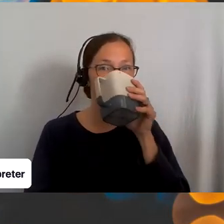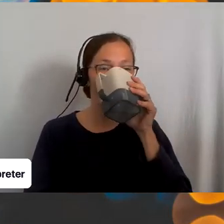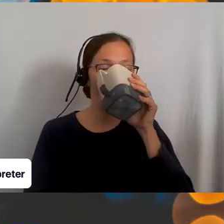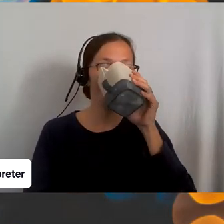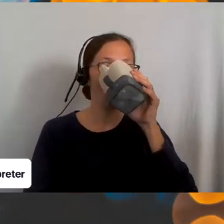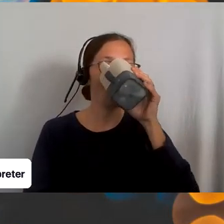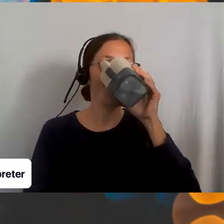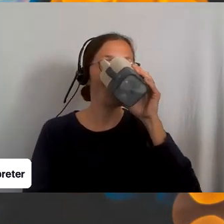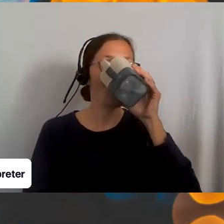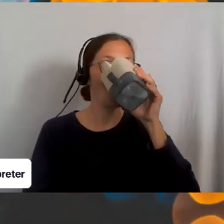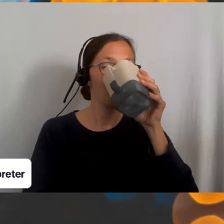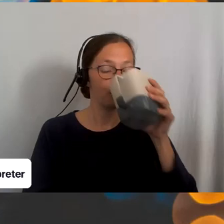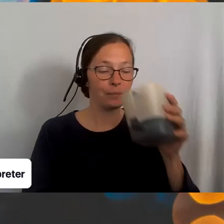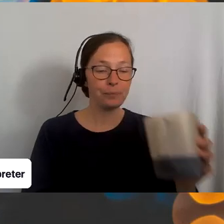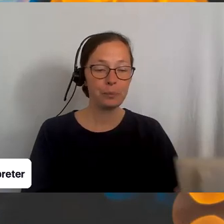Bypass this first stitch,